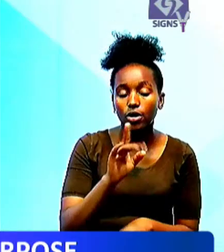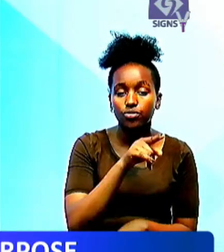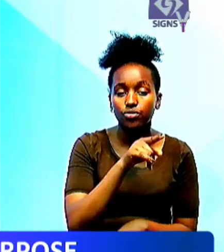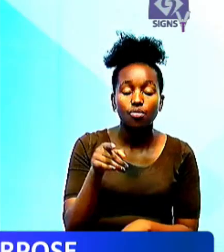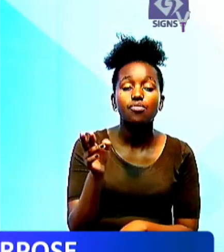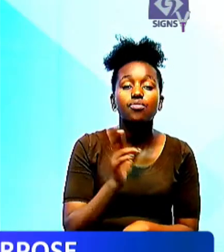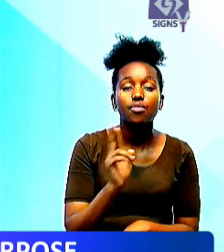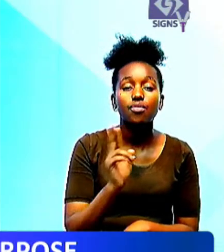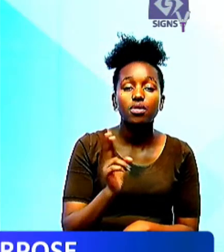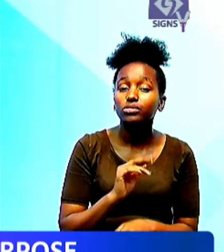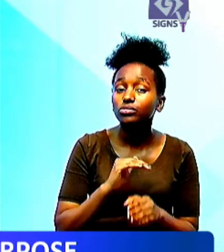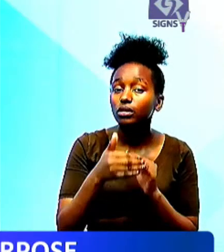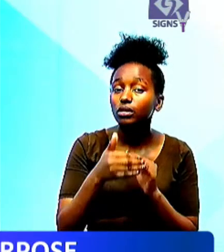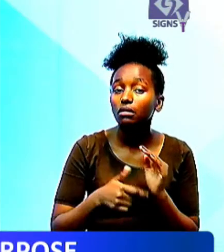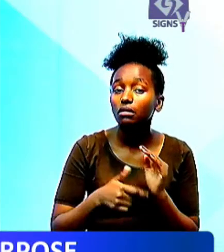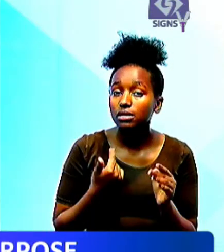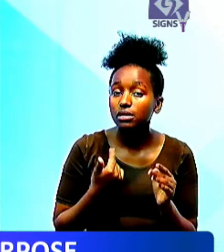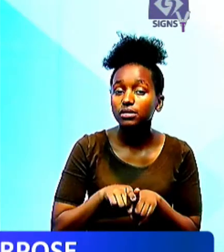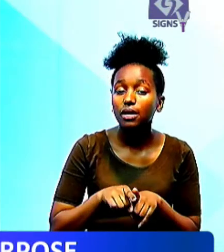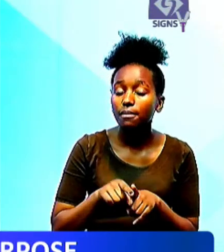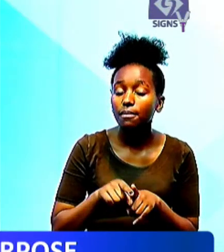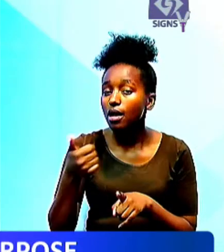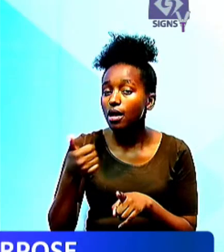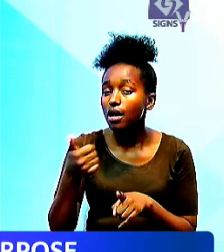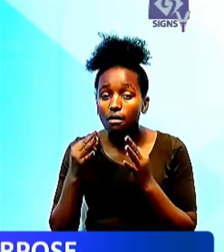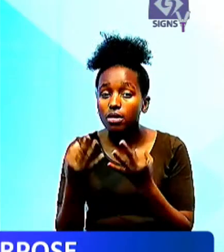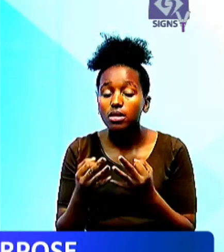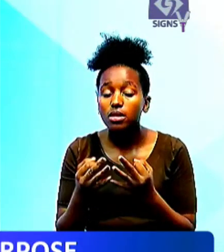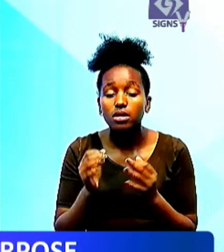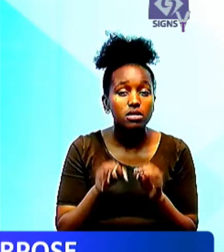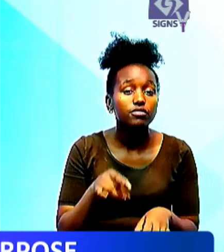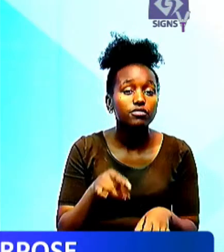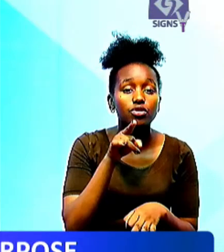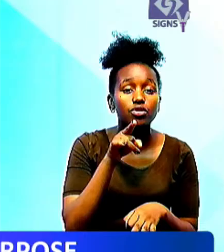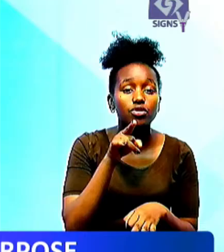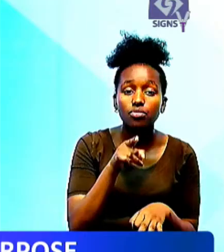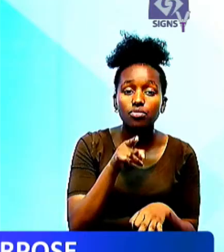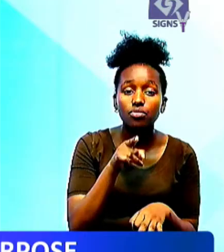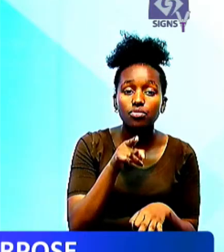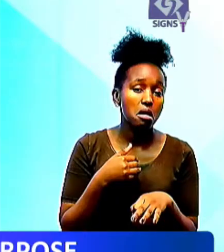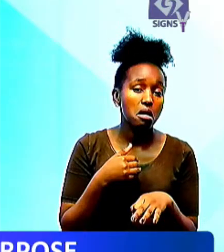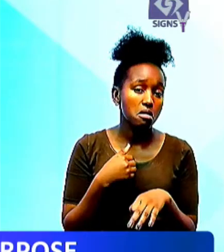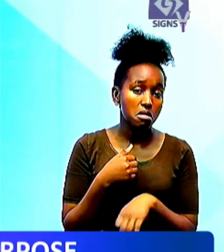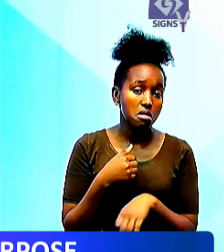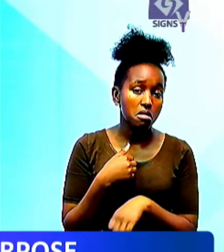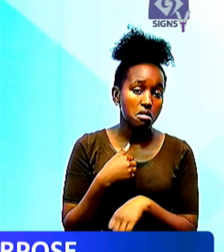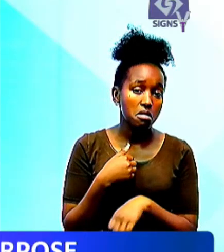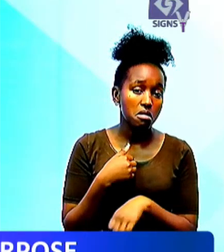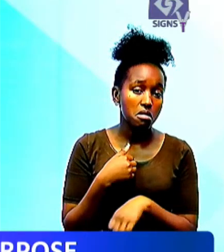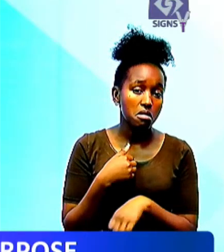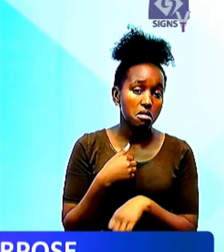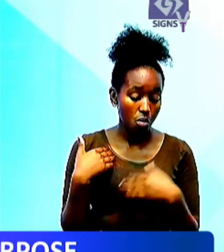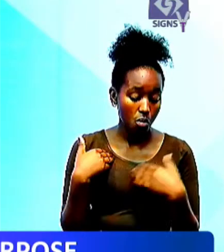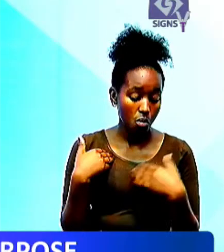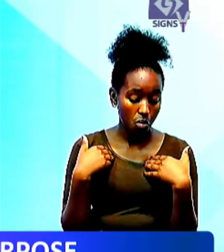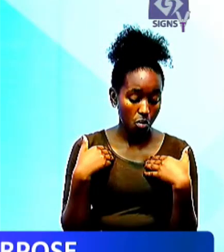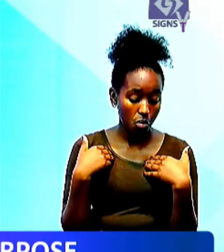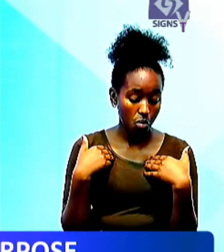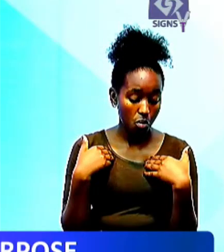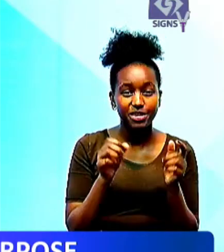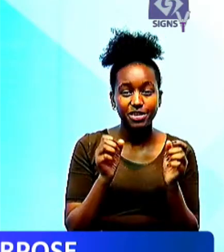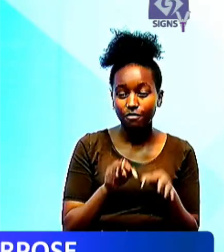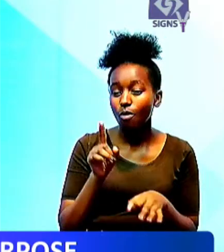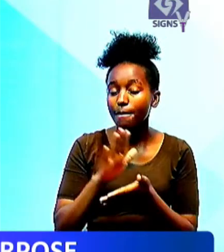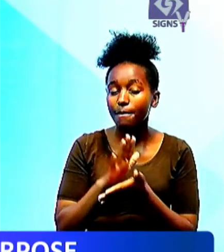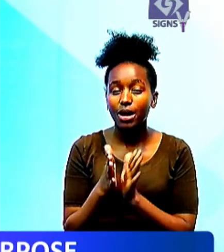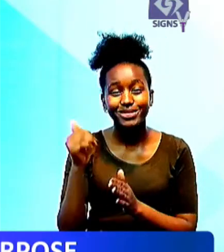yourself? Have you covered your loved ones? Because if you are creating wealth and you have not covered, maybe your parent is not covered, and you always support them. In case one gets sick,